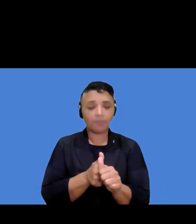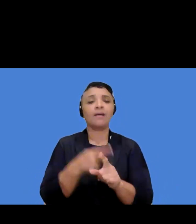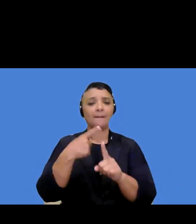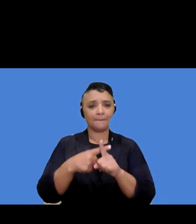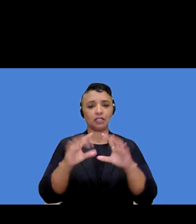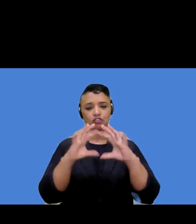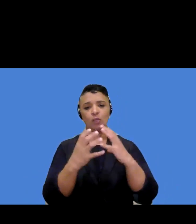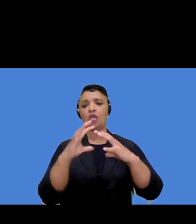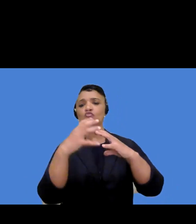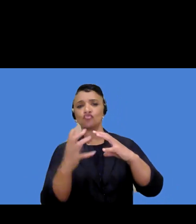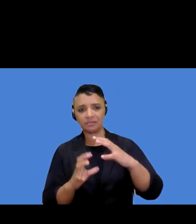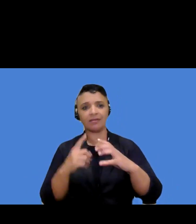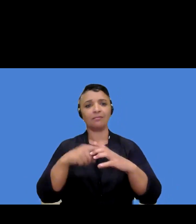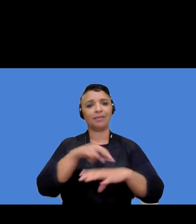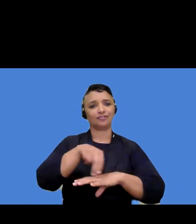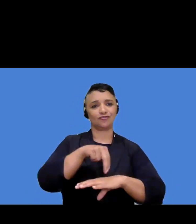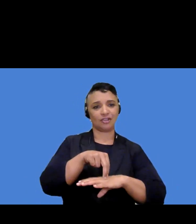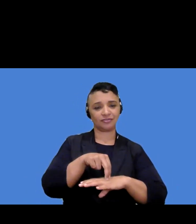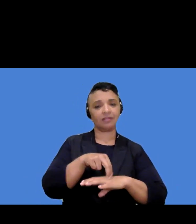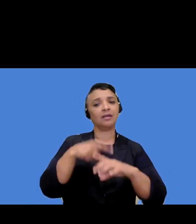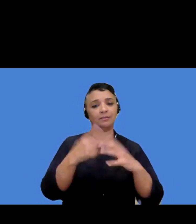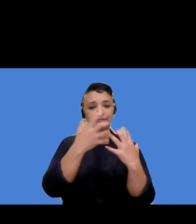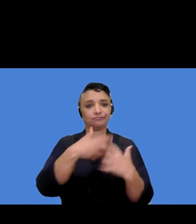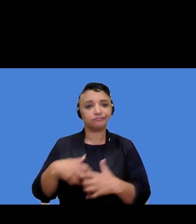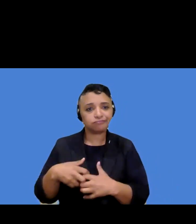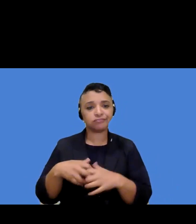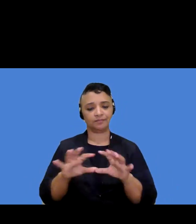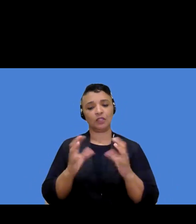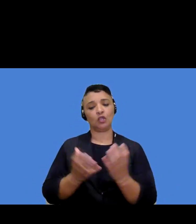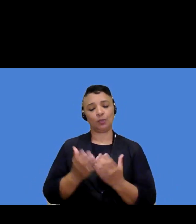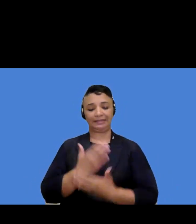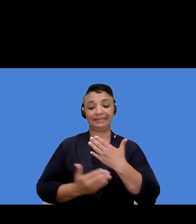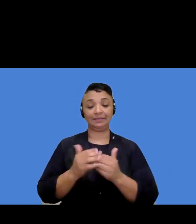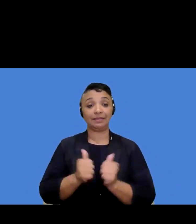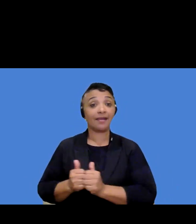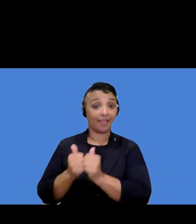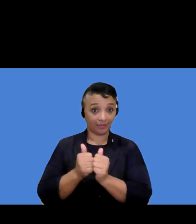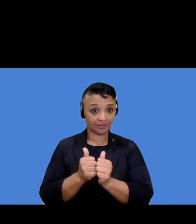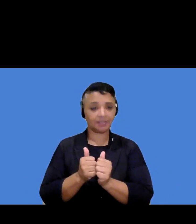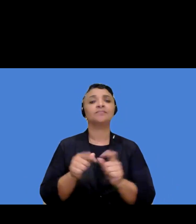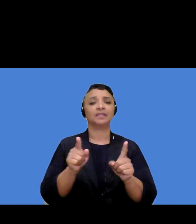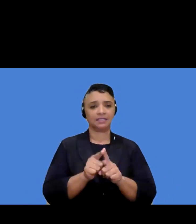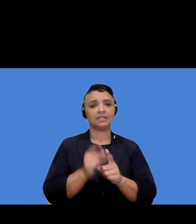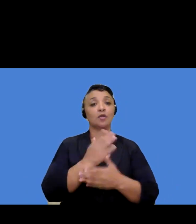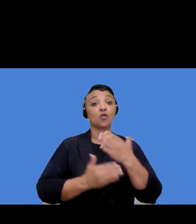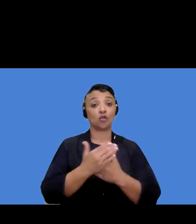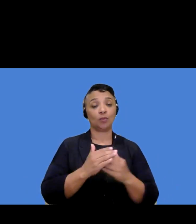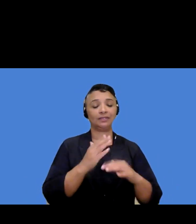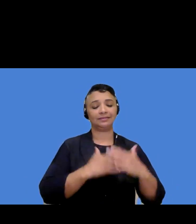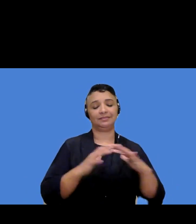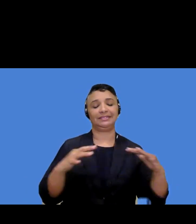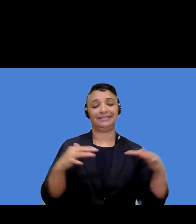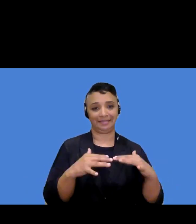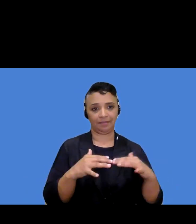level that collaborates with the Global Disability Alliance and also the Global Disability Summit. With these